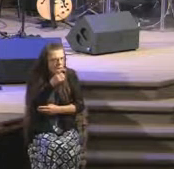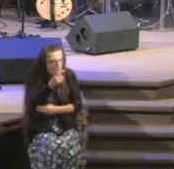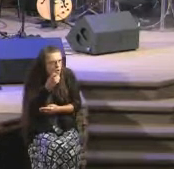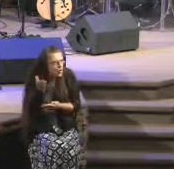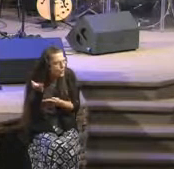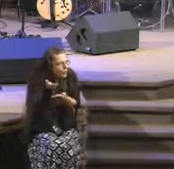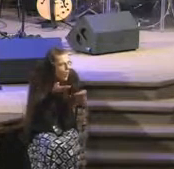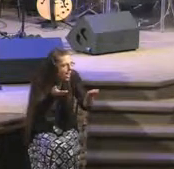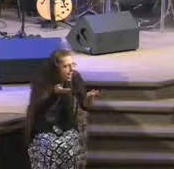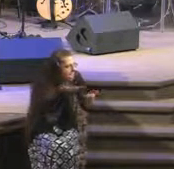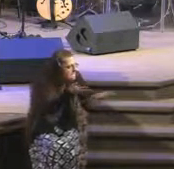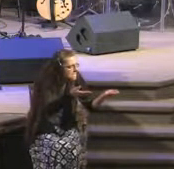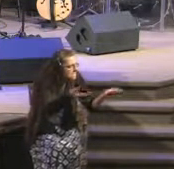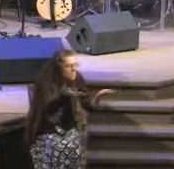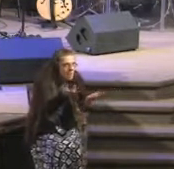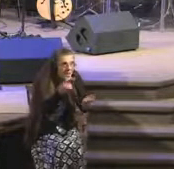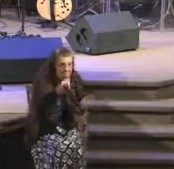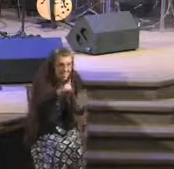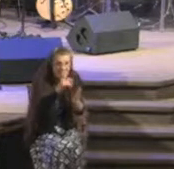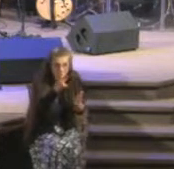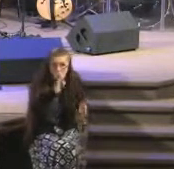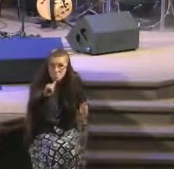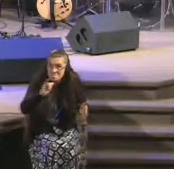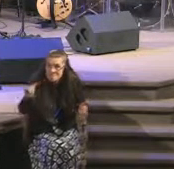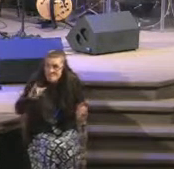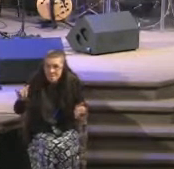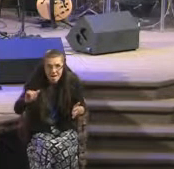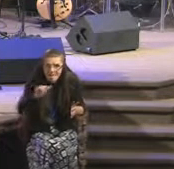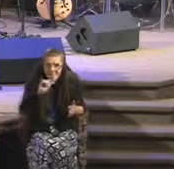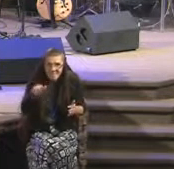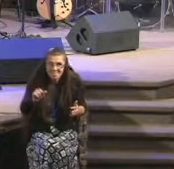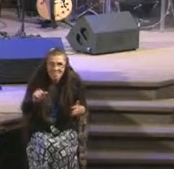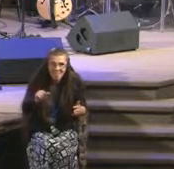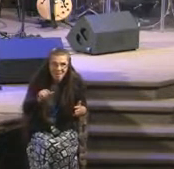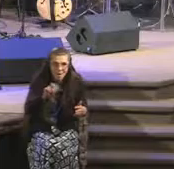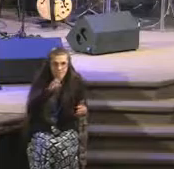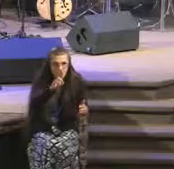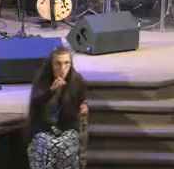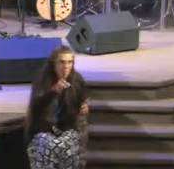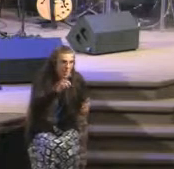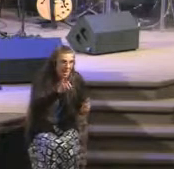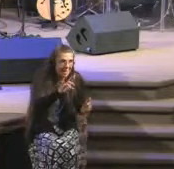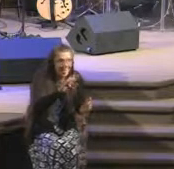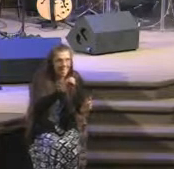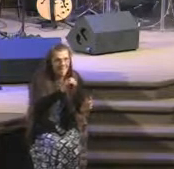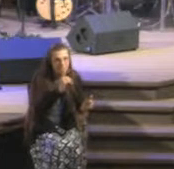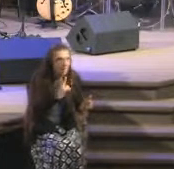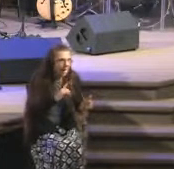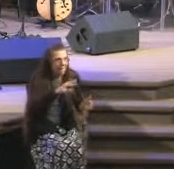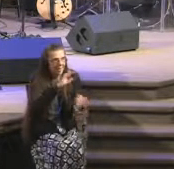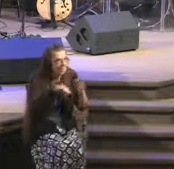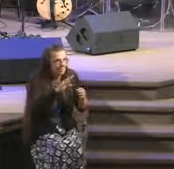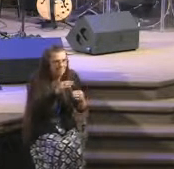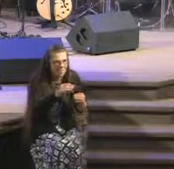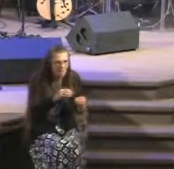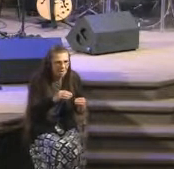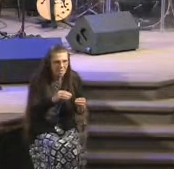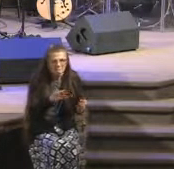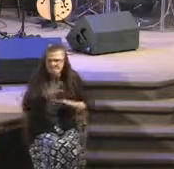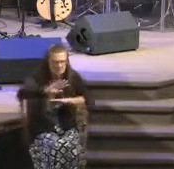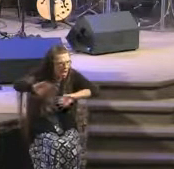whosoever, come on, that's you and me. That's not red or yellow, black or white. There's no haves